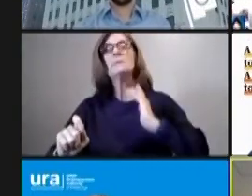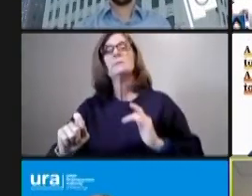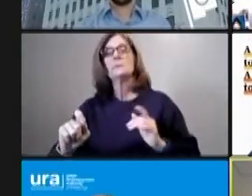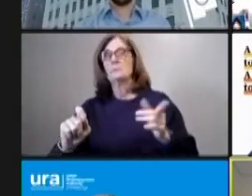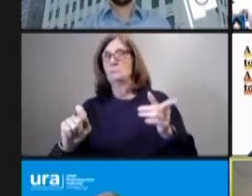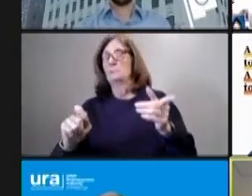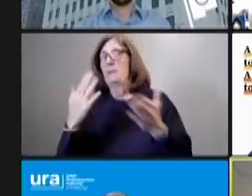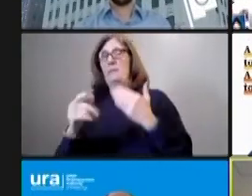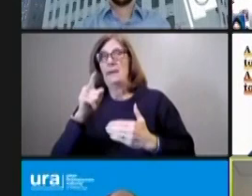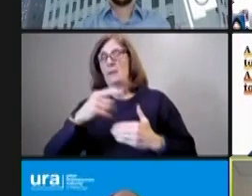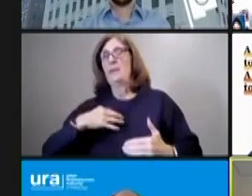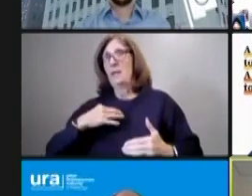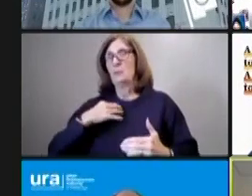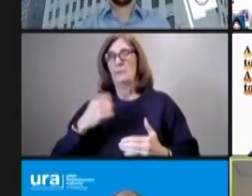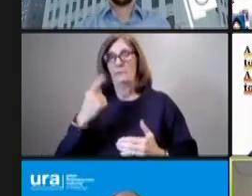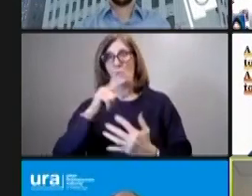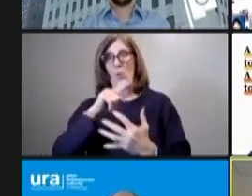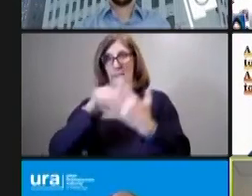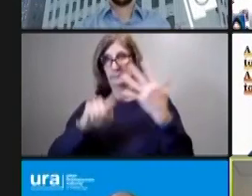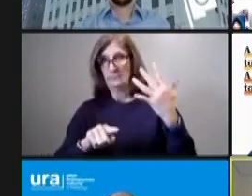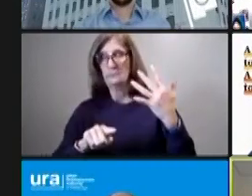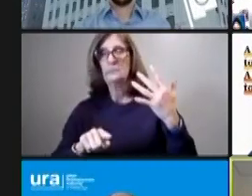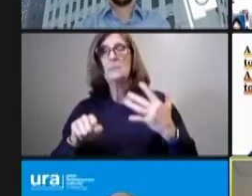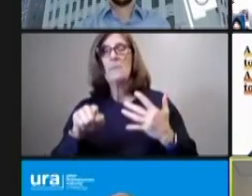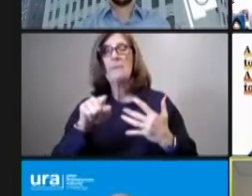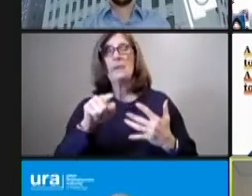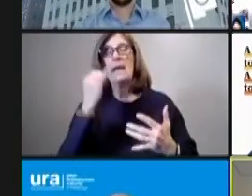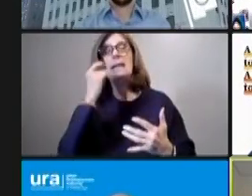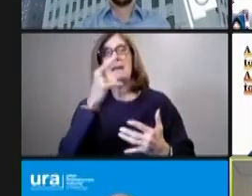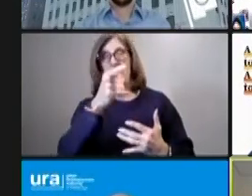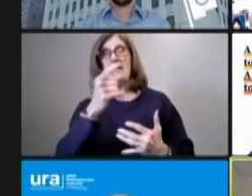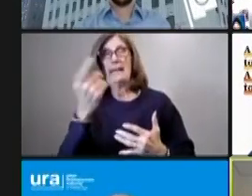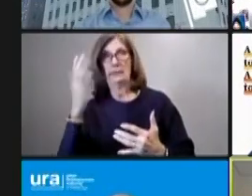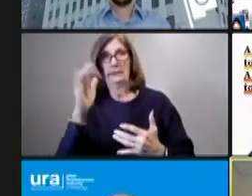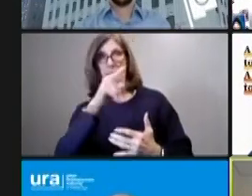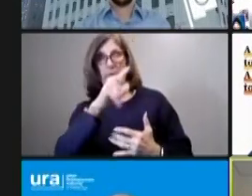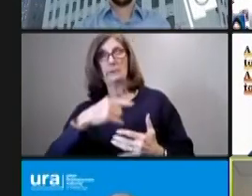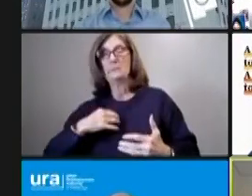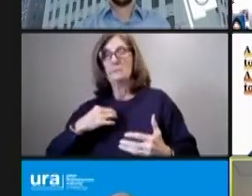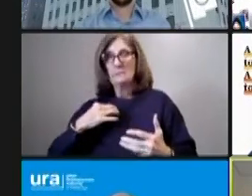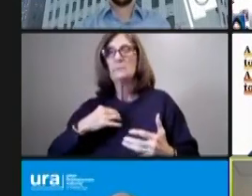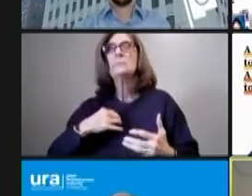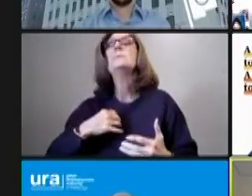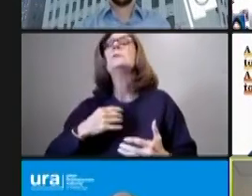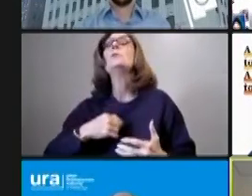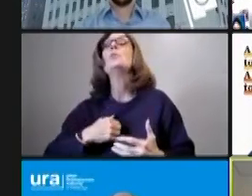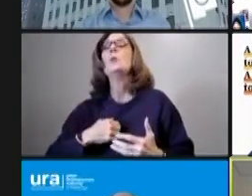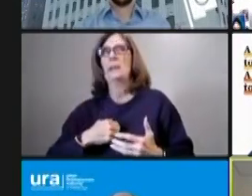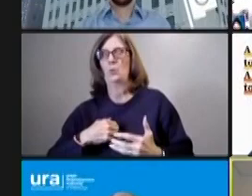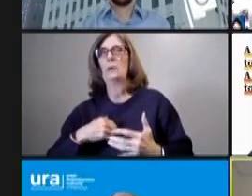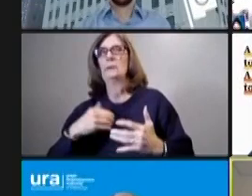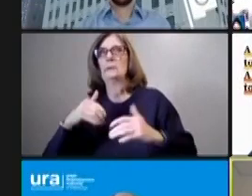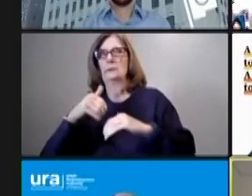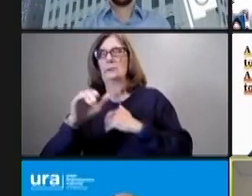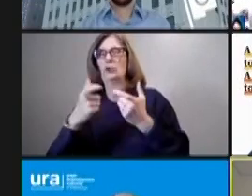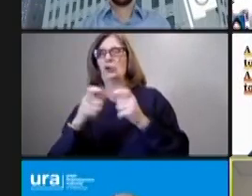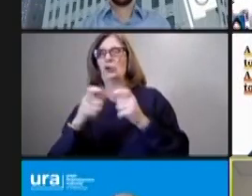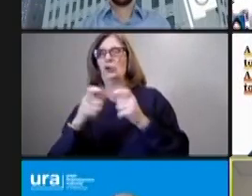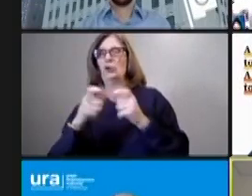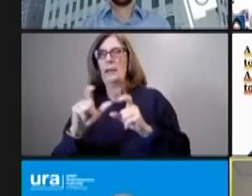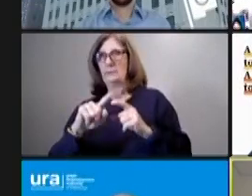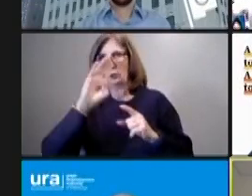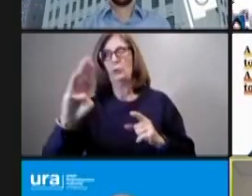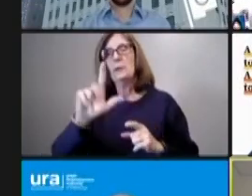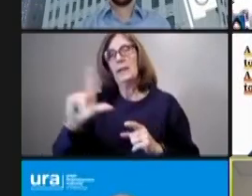our programs. And assuming that they do appear to be eligible, we will immediately cut them a check to their landlord to